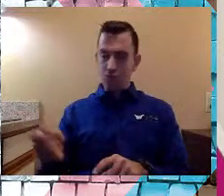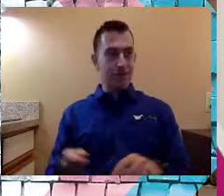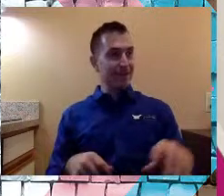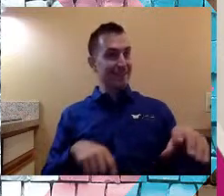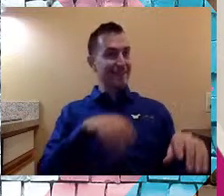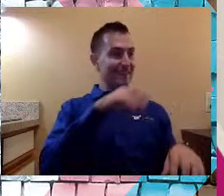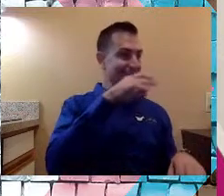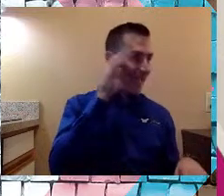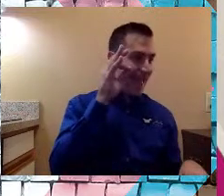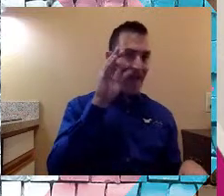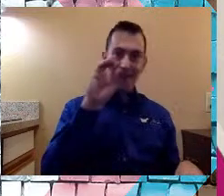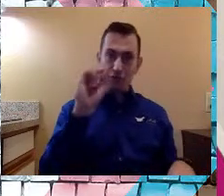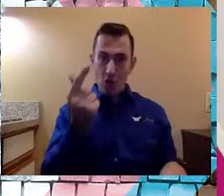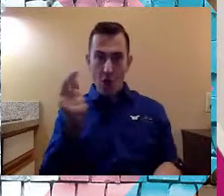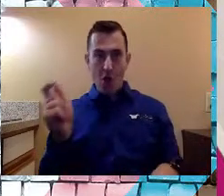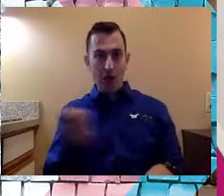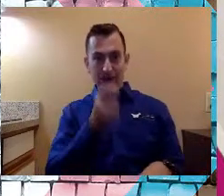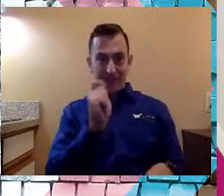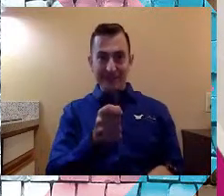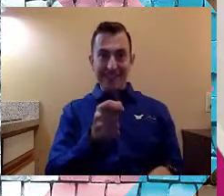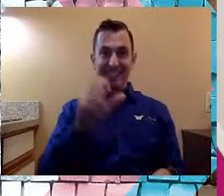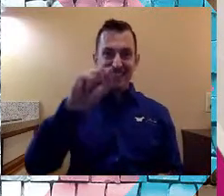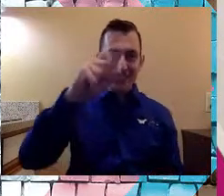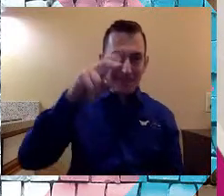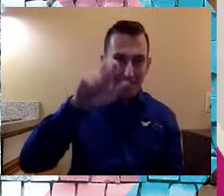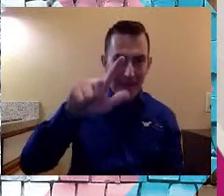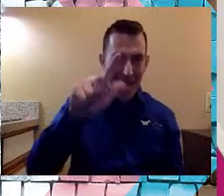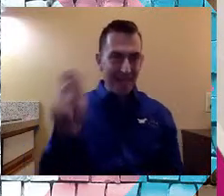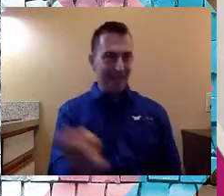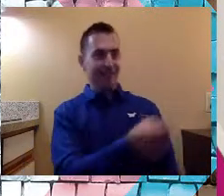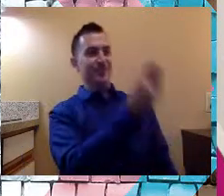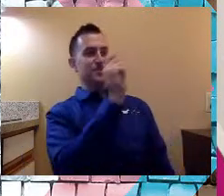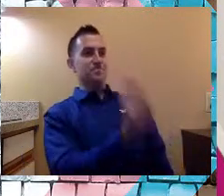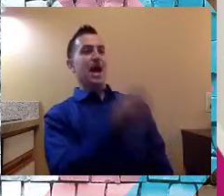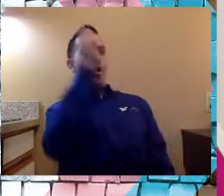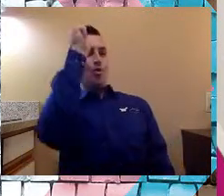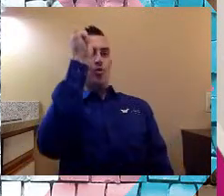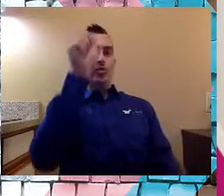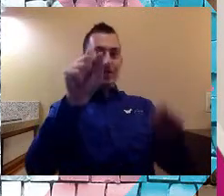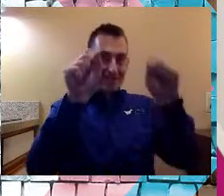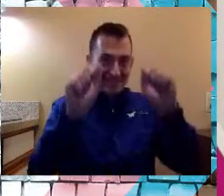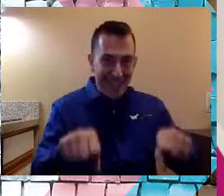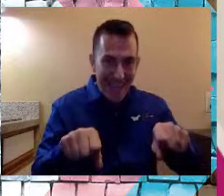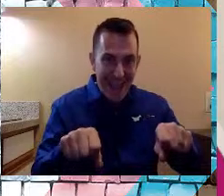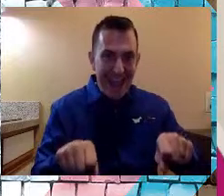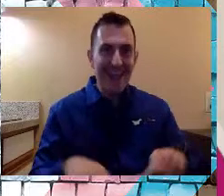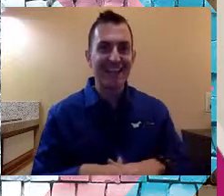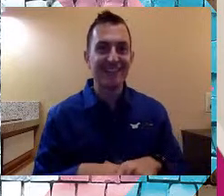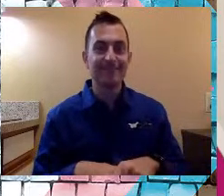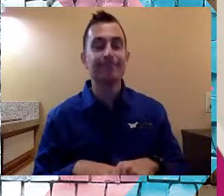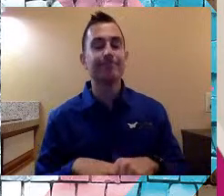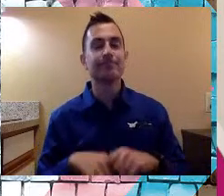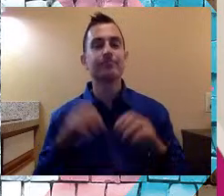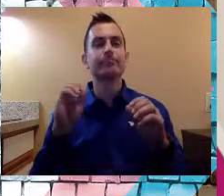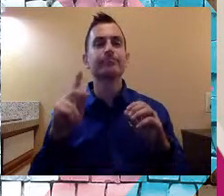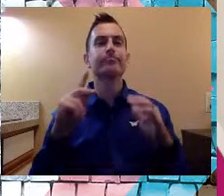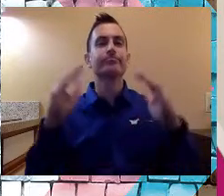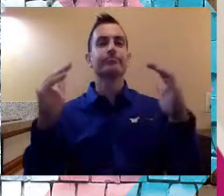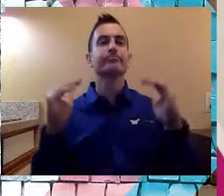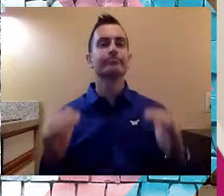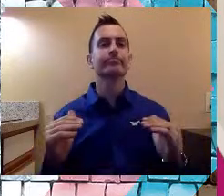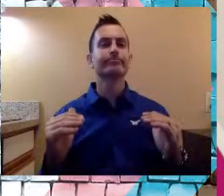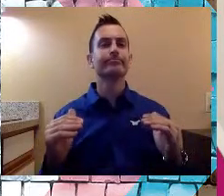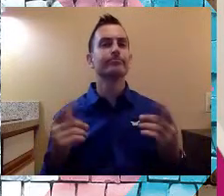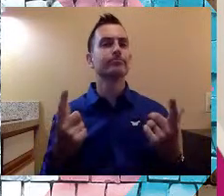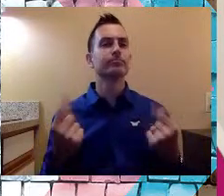dog. It's pretty cool, I like it. So the next thing we're gonna do is, same idea, we